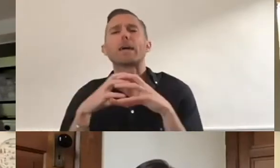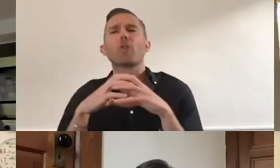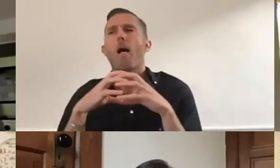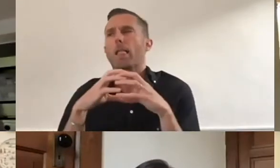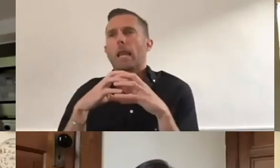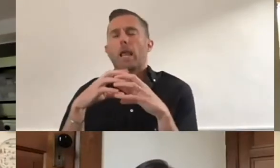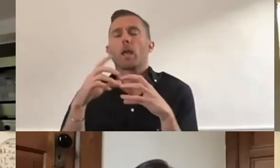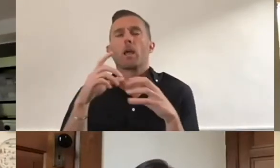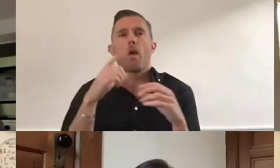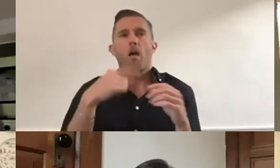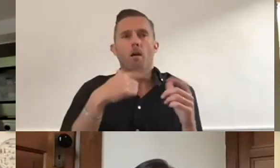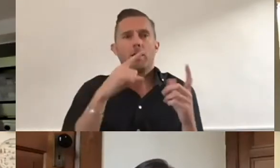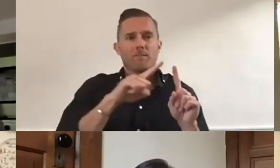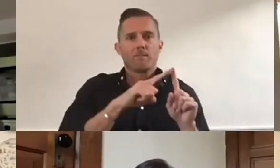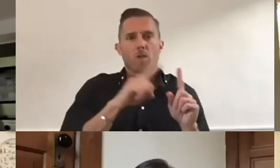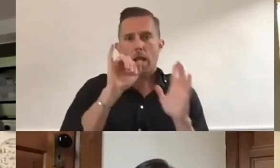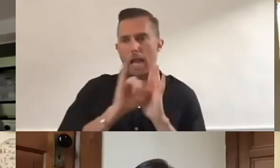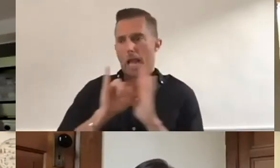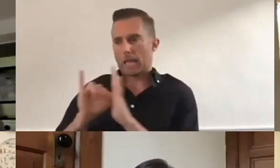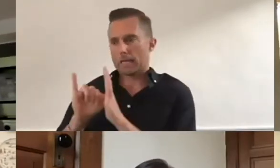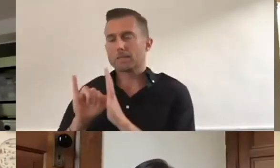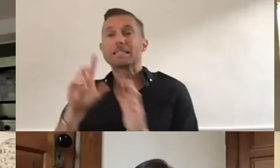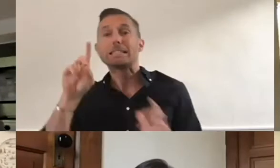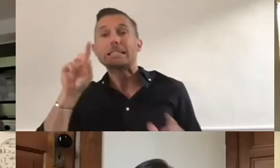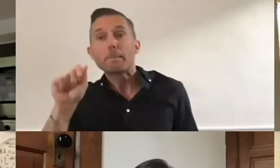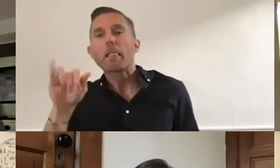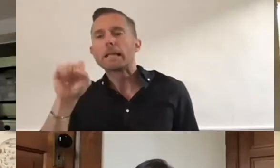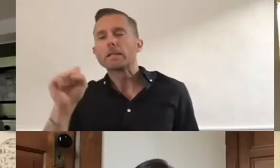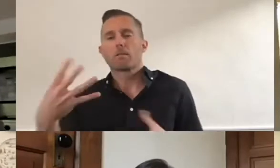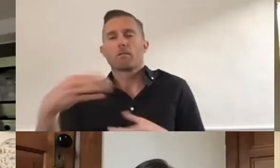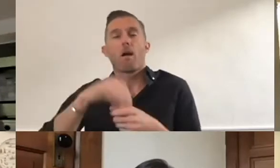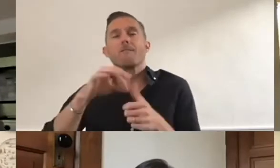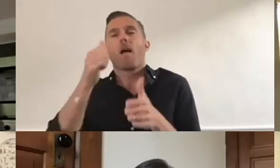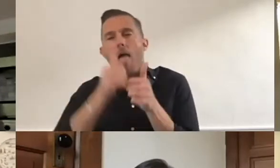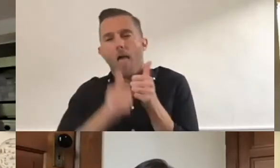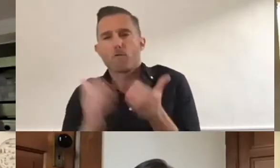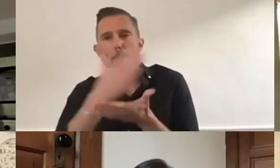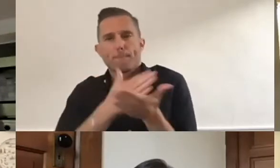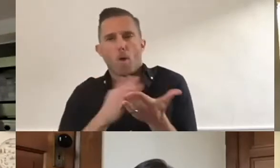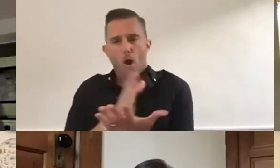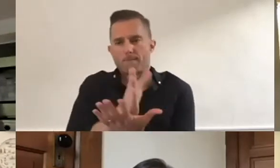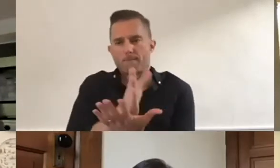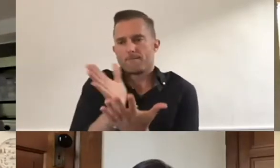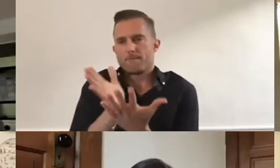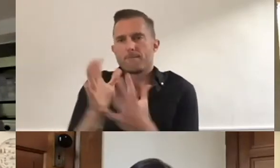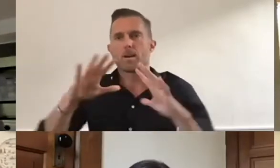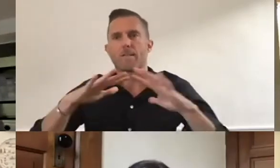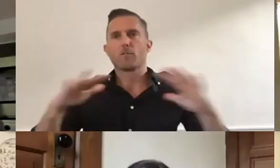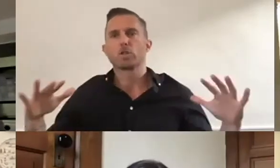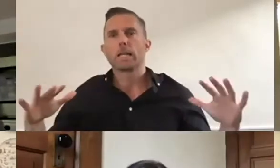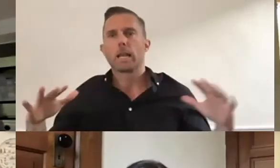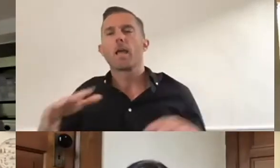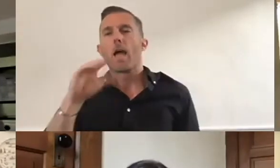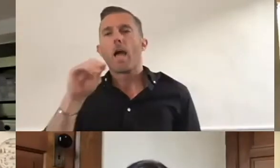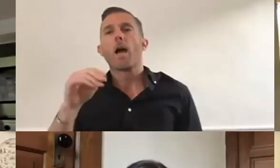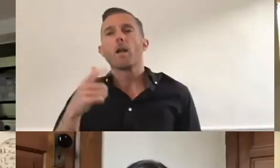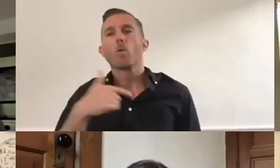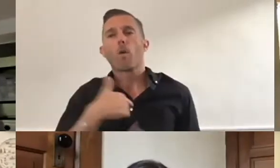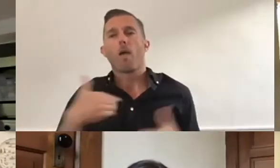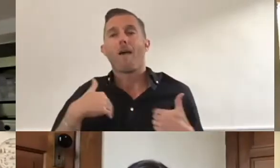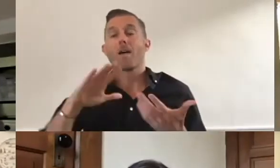inclusion, but disability also intersects every dimension of diversity. And so I think, and there are the community